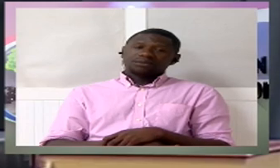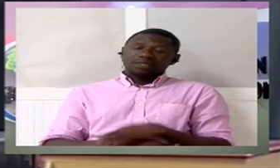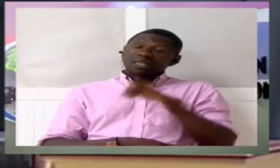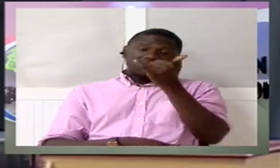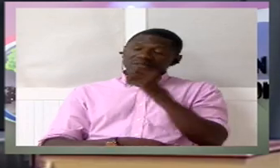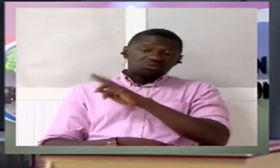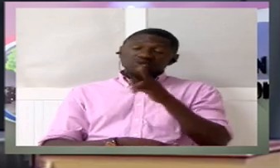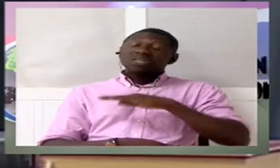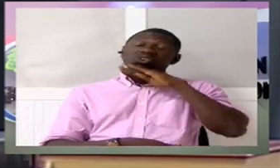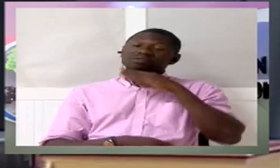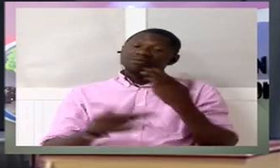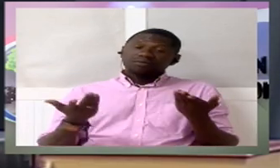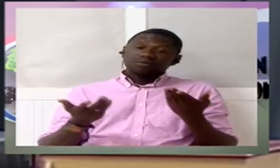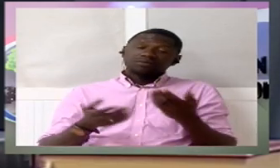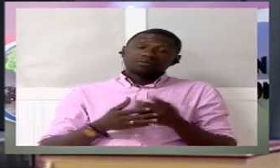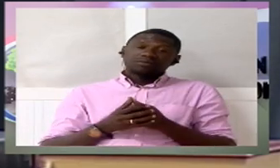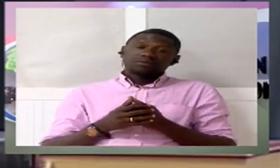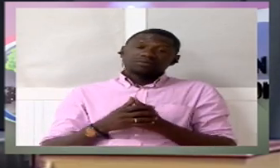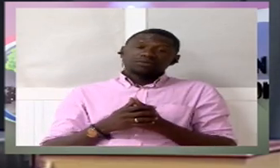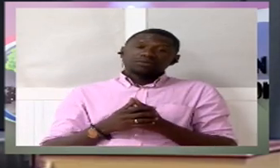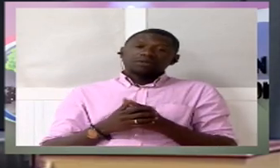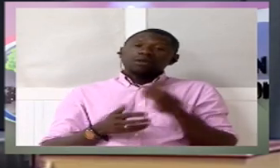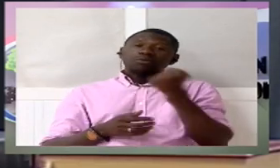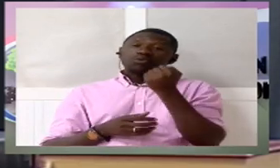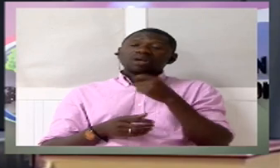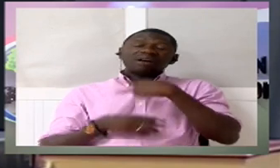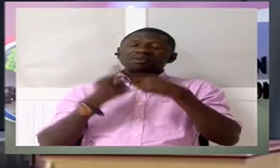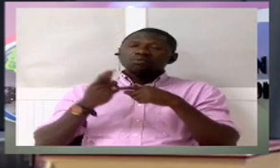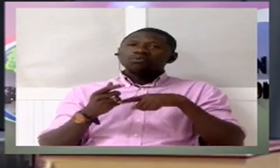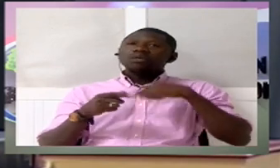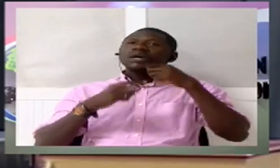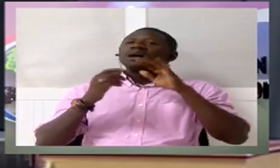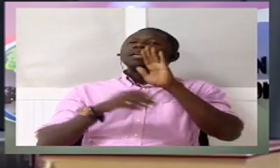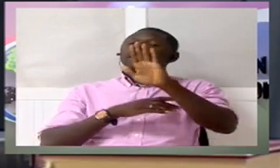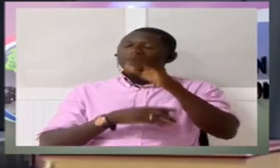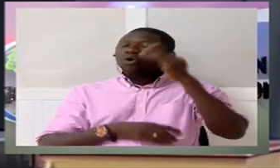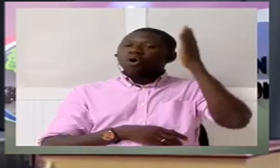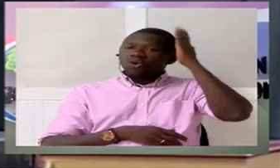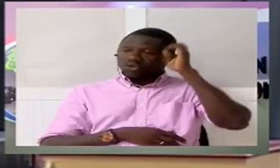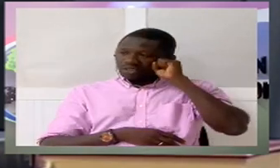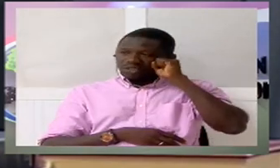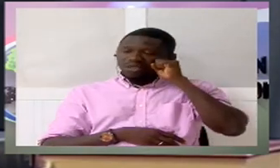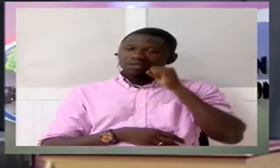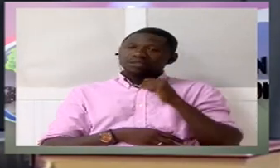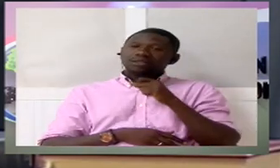Yes, it wasn't enough. Because Ntata de Funga understand ko. Because we got to understand that.